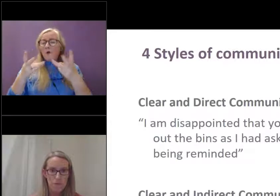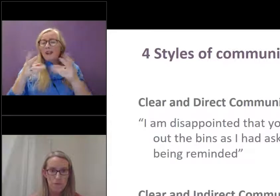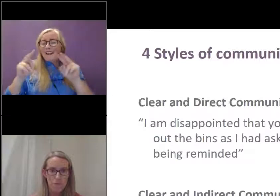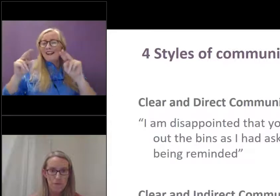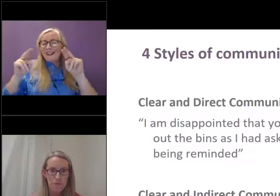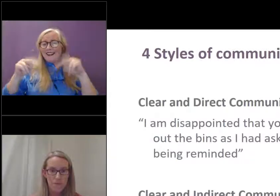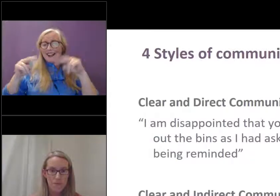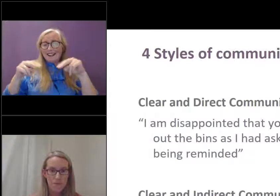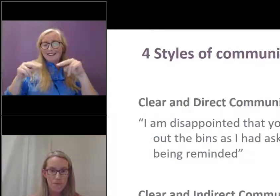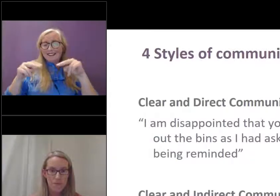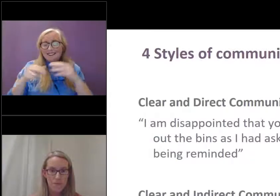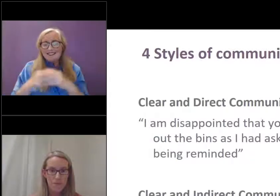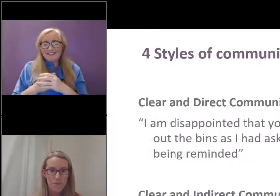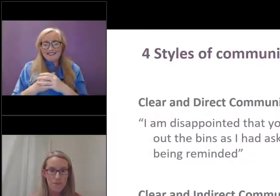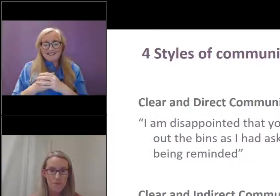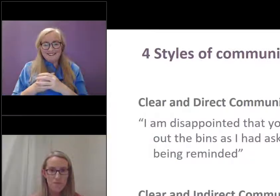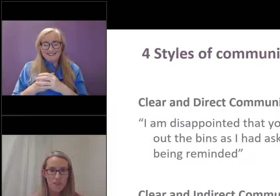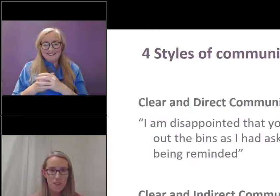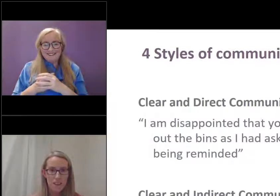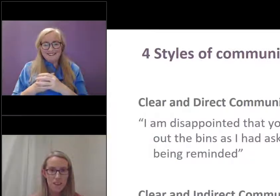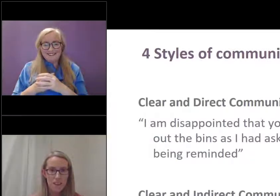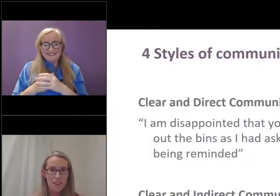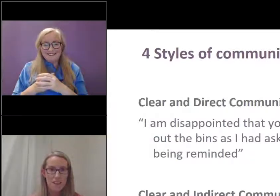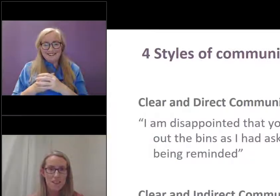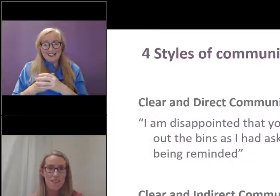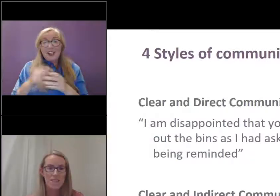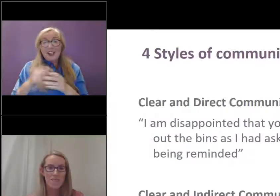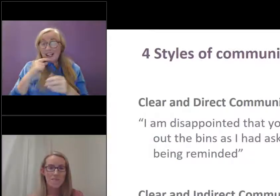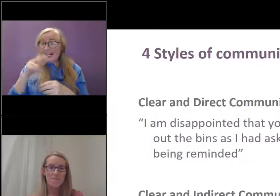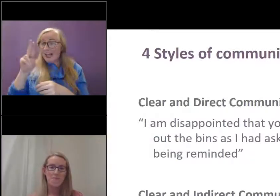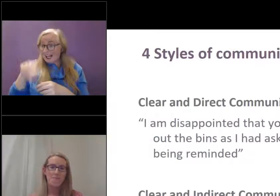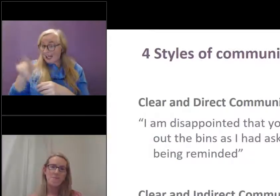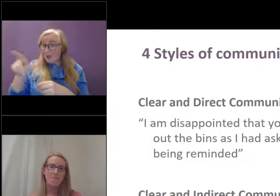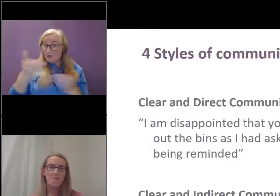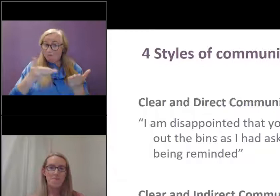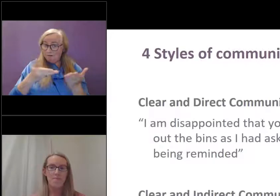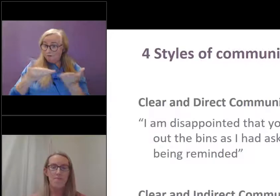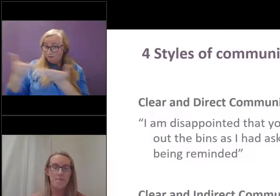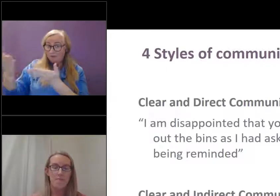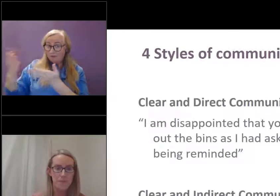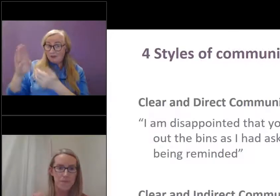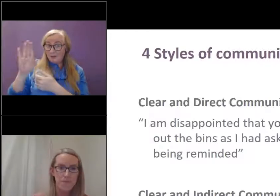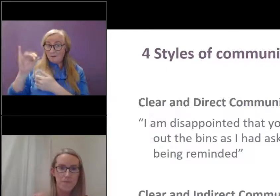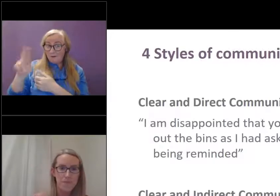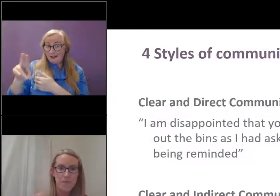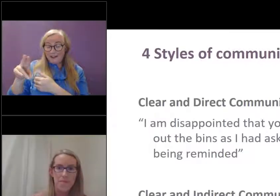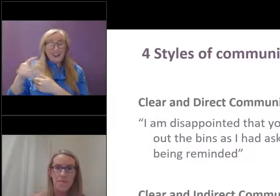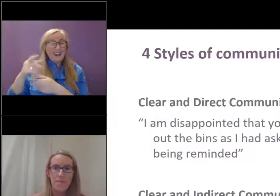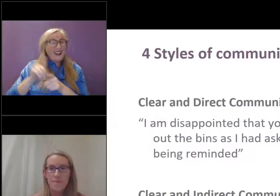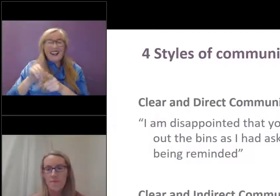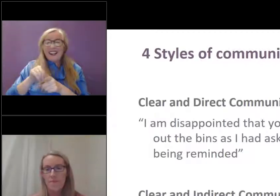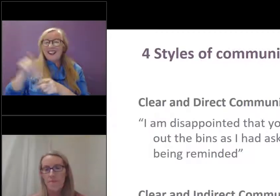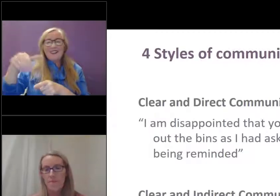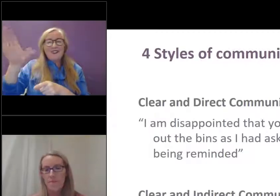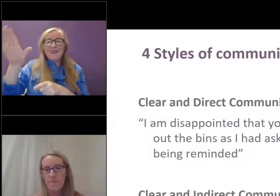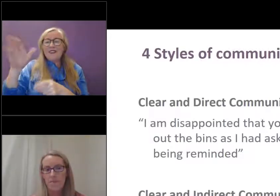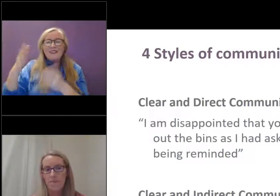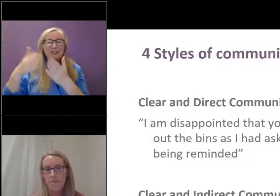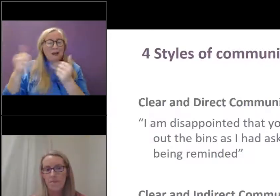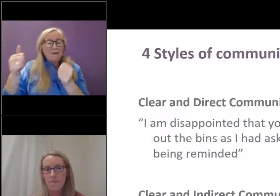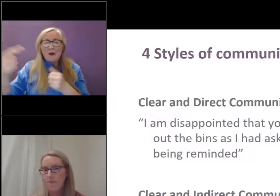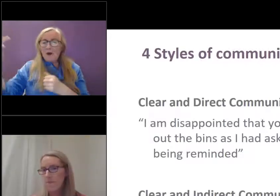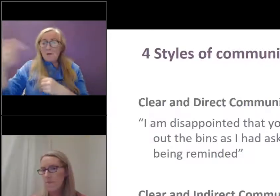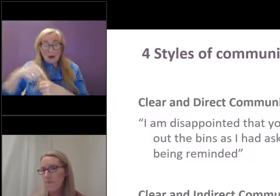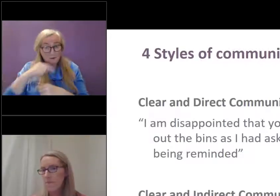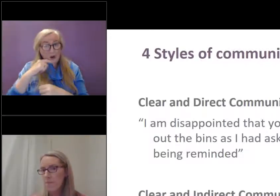so your young person or to take the bins out and they didn't do it, maybe when you come back from the shops or work or whatever, one way of